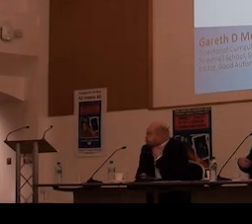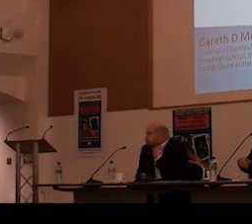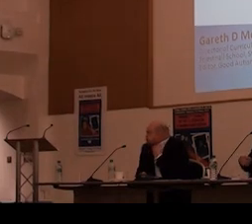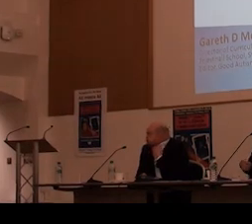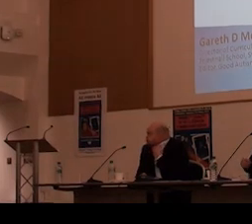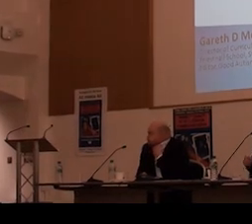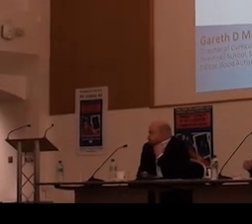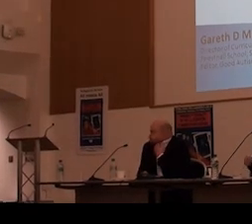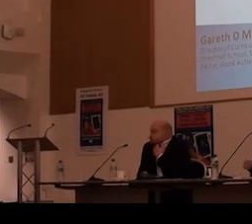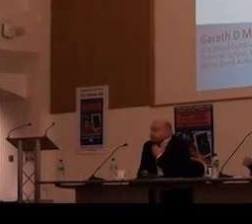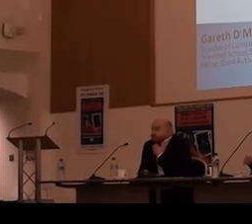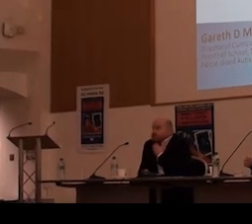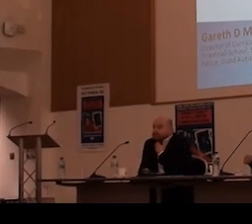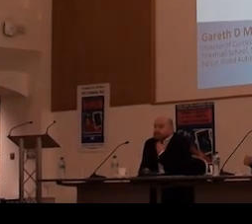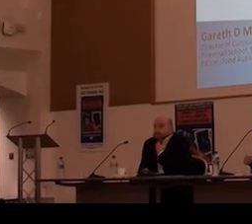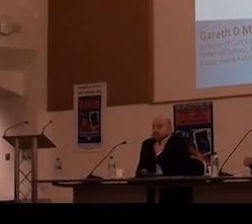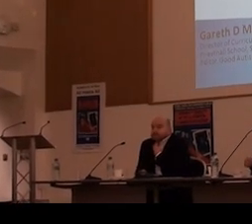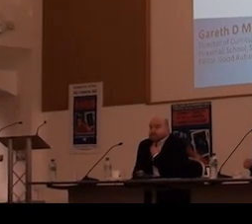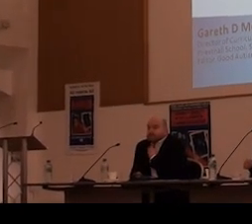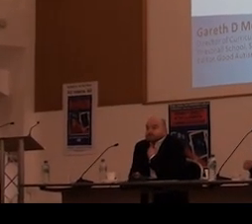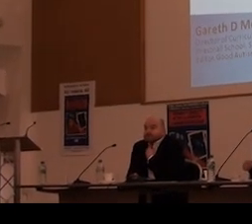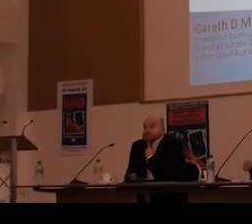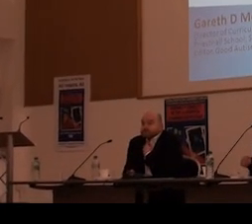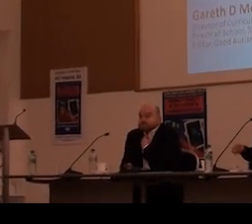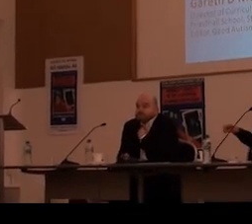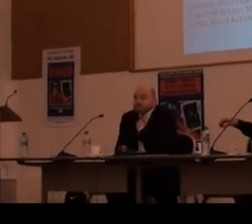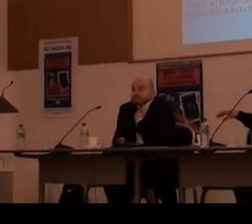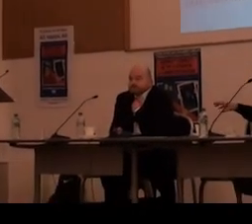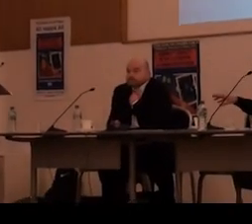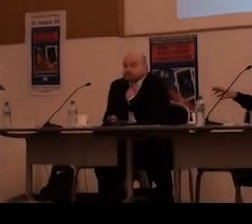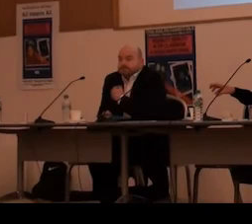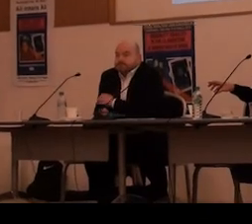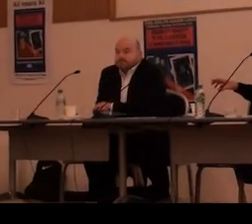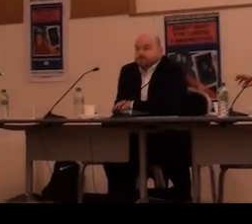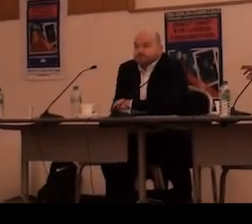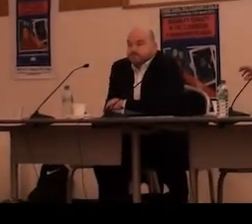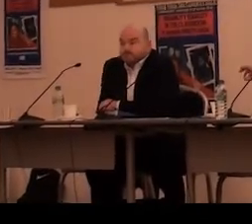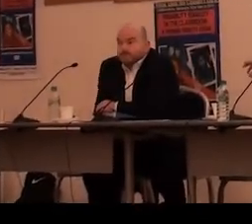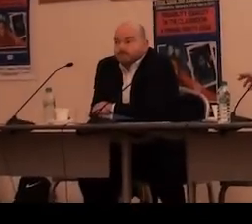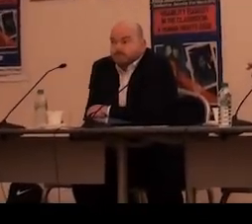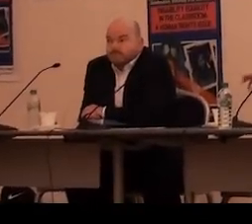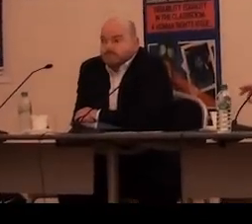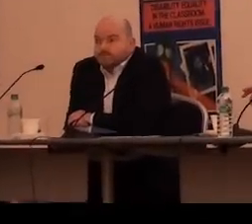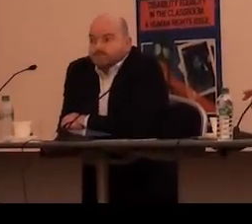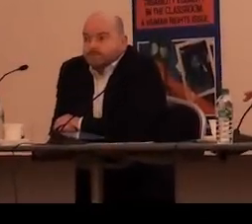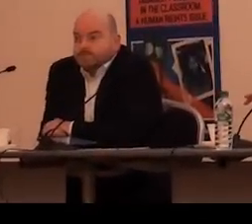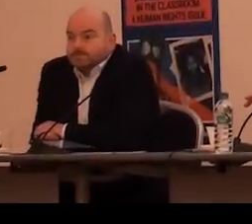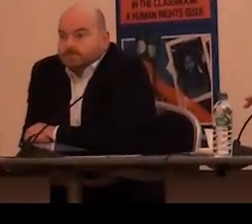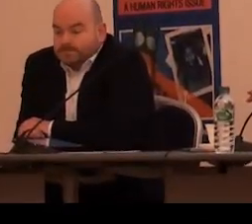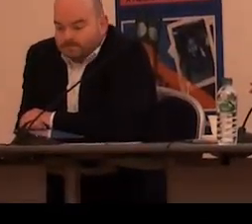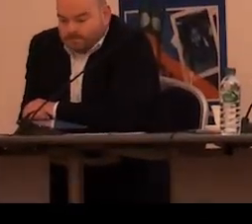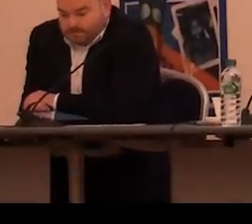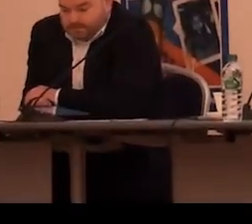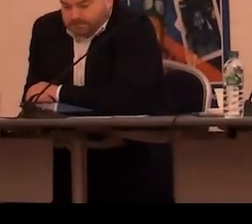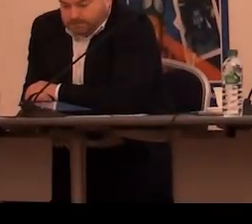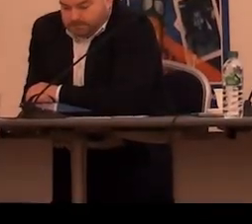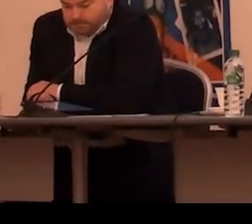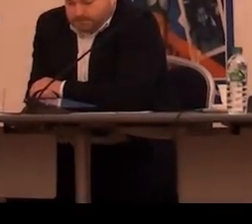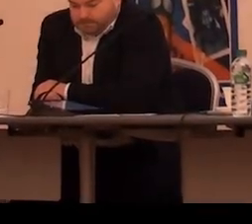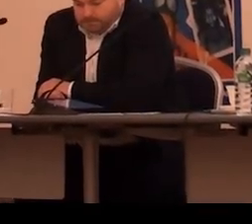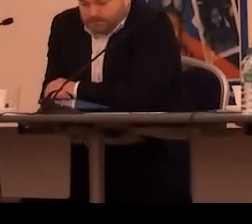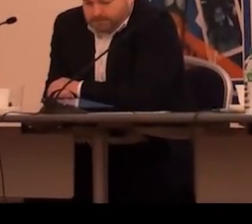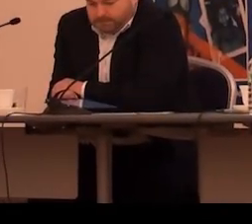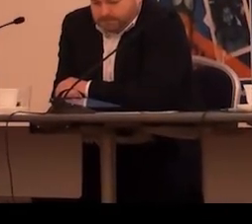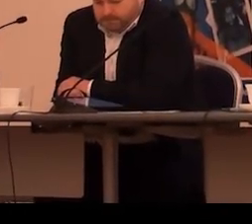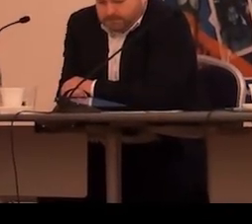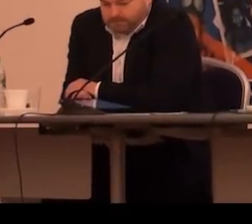of welcome is really very subversive. But that's what we found at Priestnall School. There was,